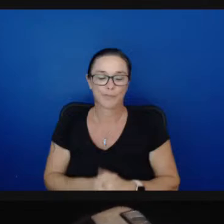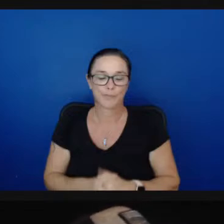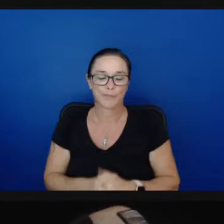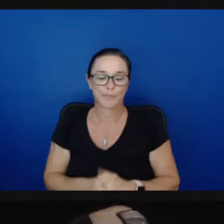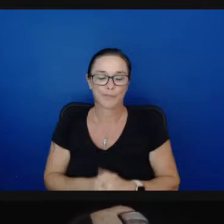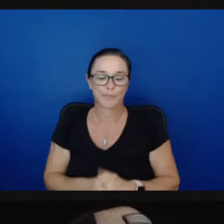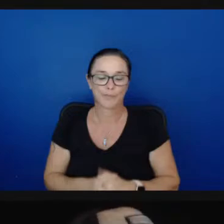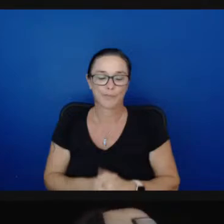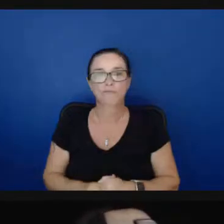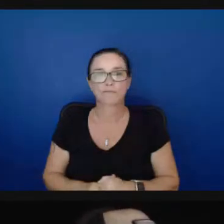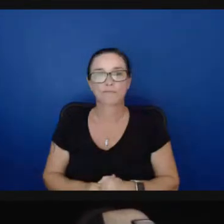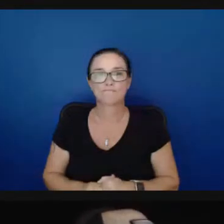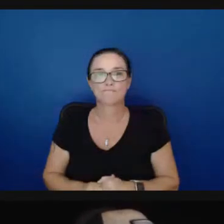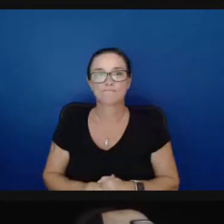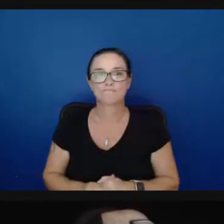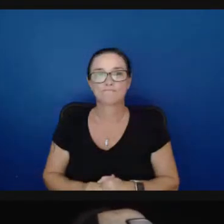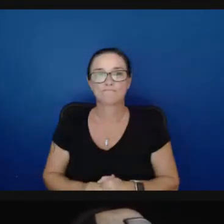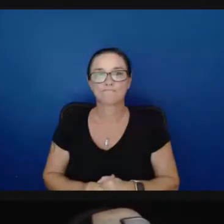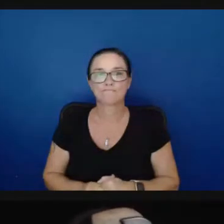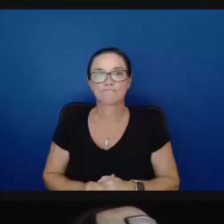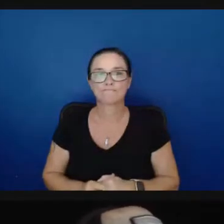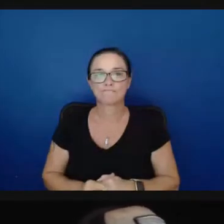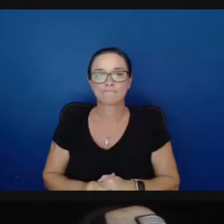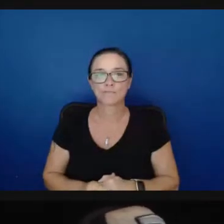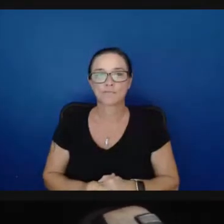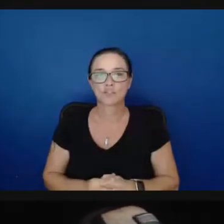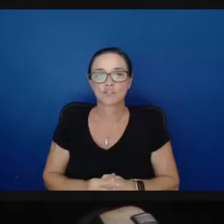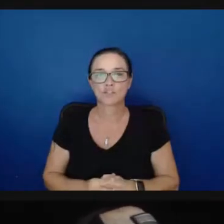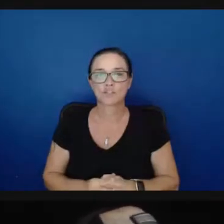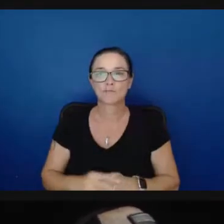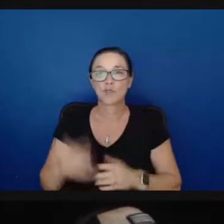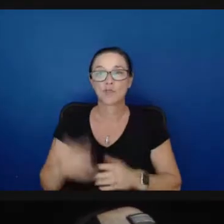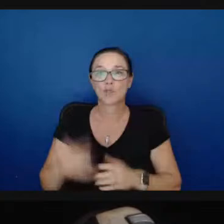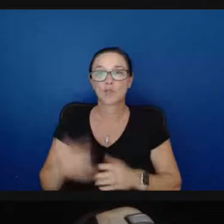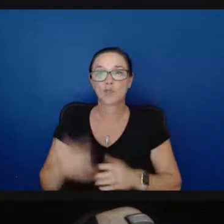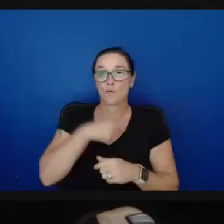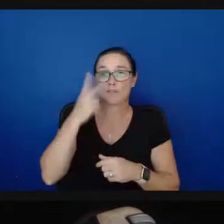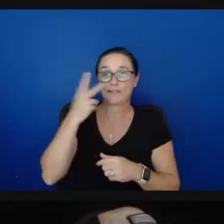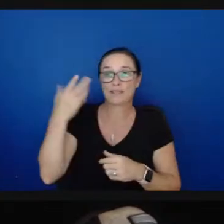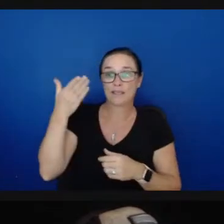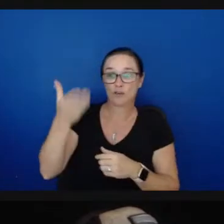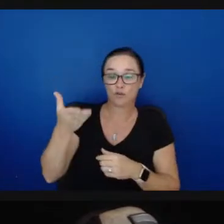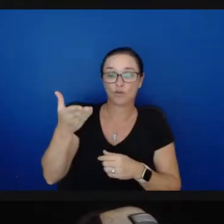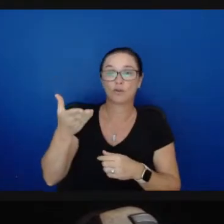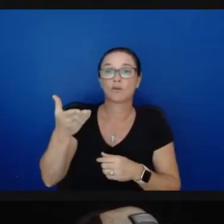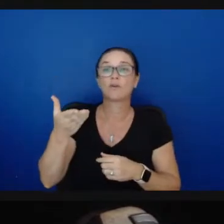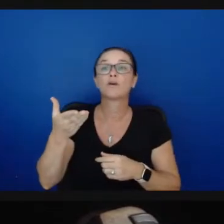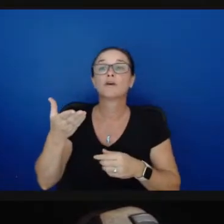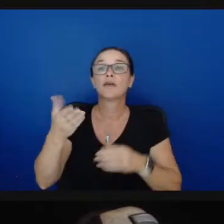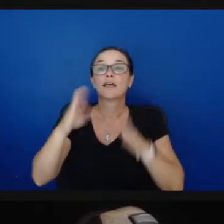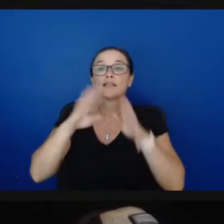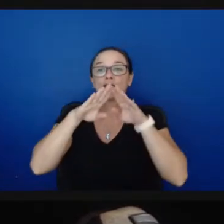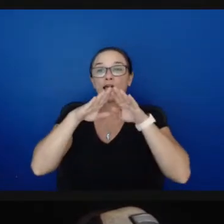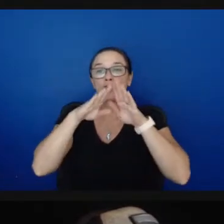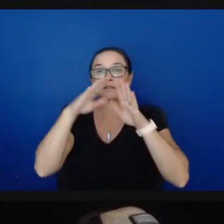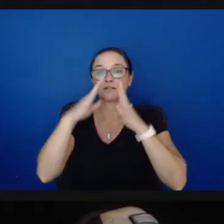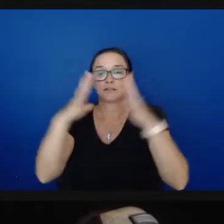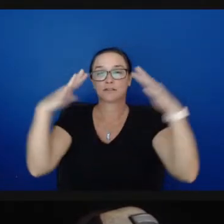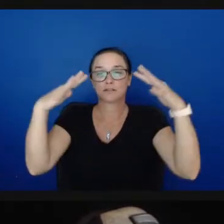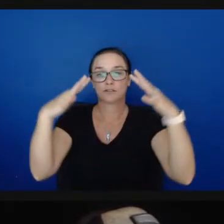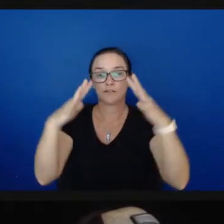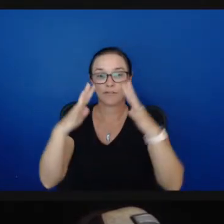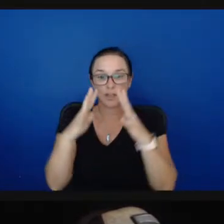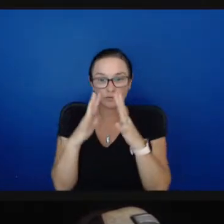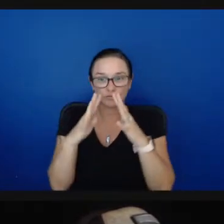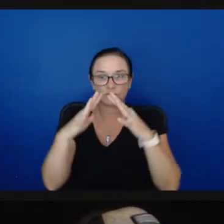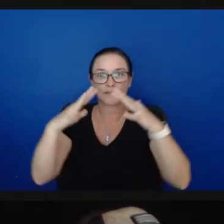Summit. So this is the last week. And what we see here appears to be a typical deflation-inflation cycle, with this first